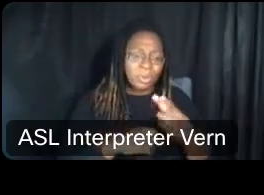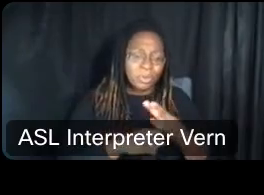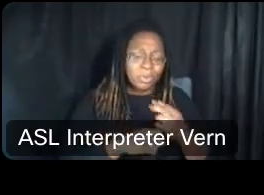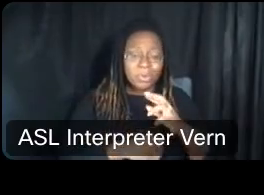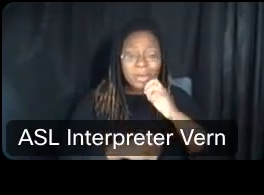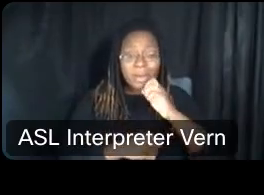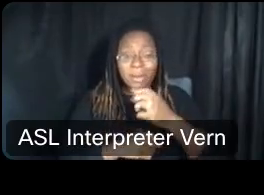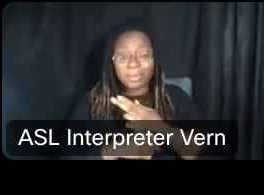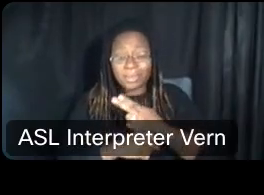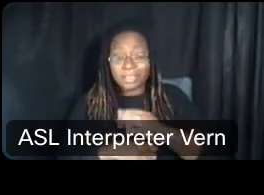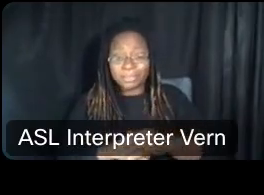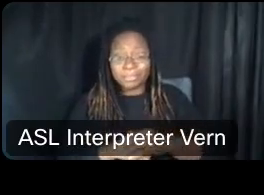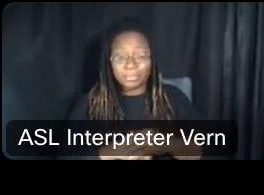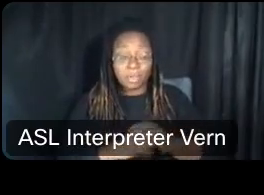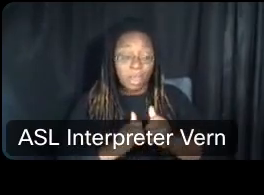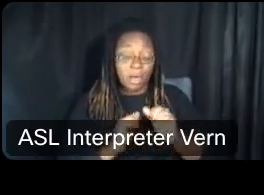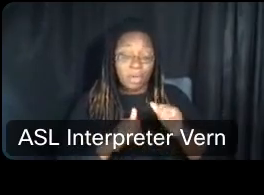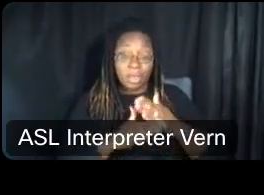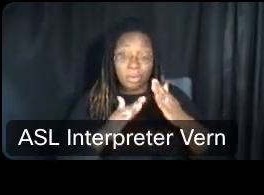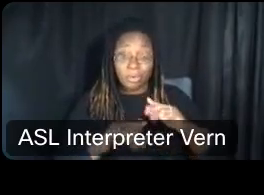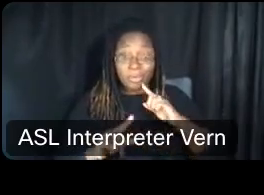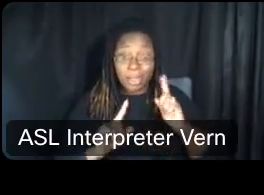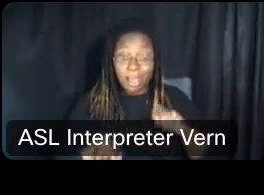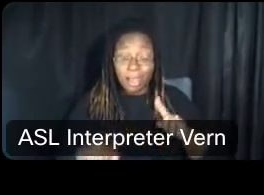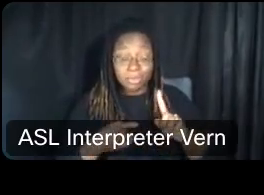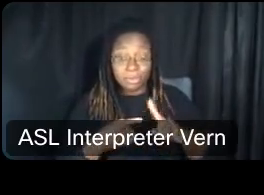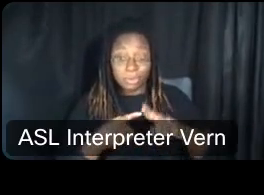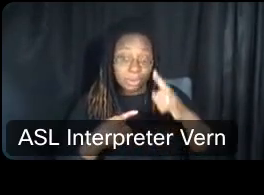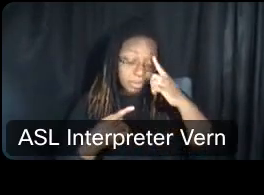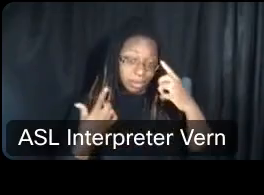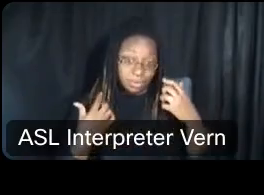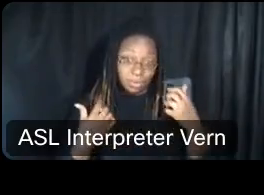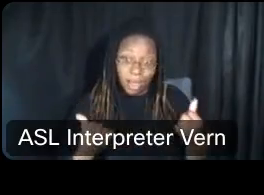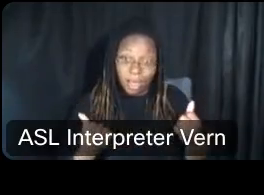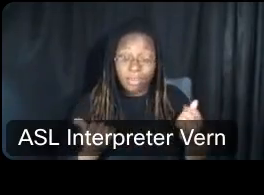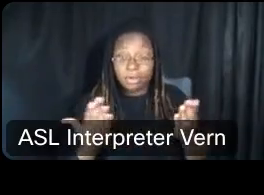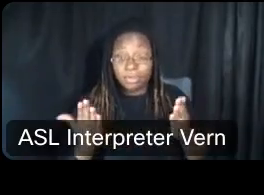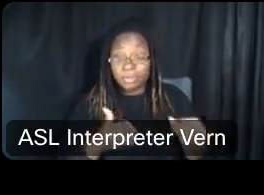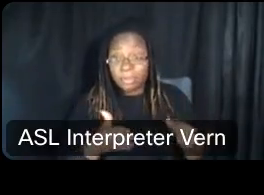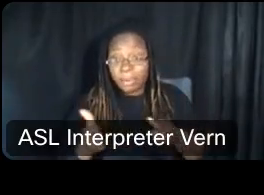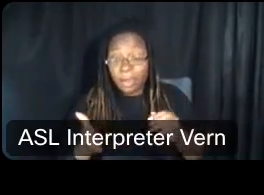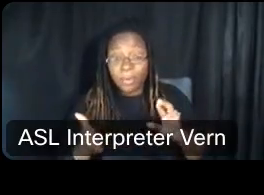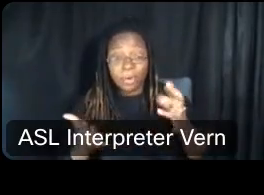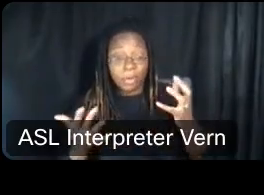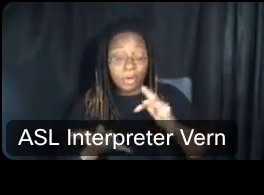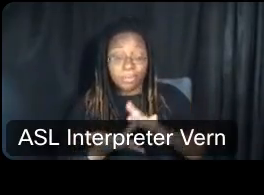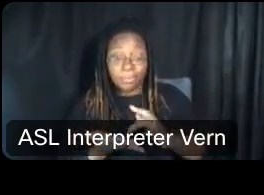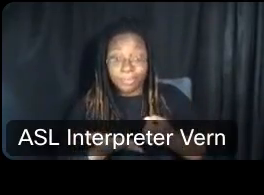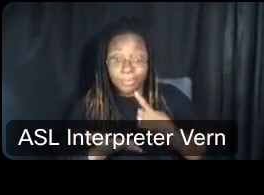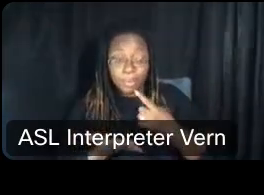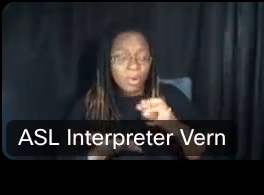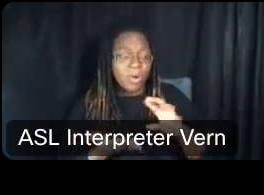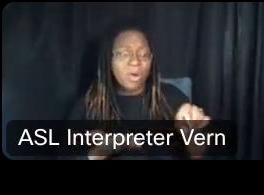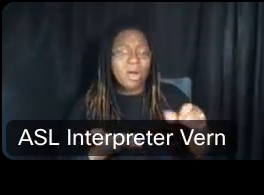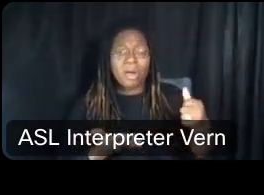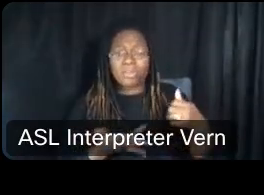react to the mental health service plan, or if they were to take medications or any other kinds of concerns that might